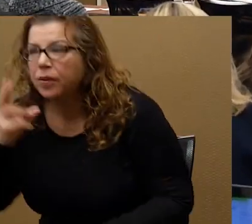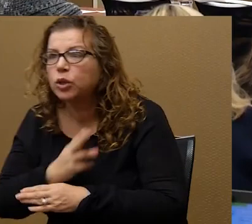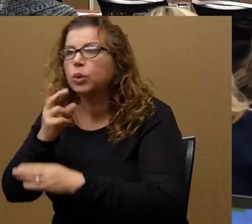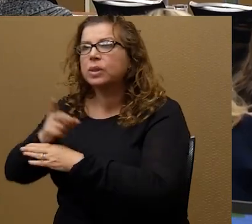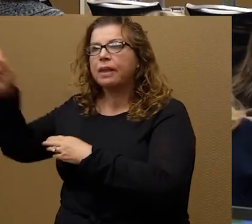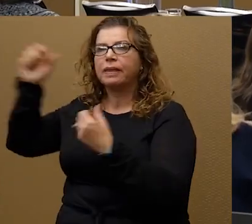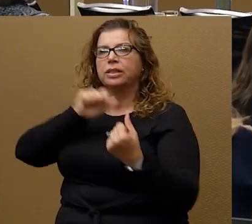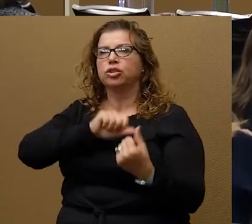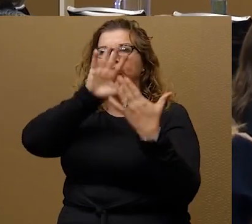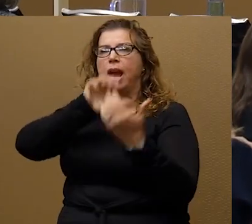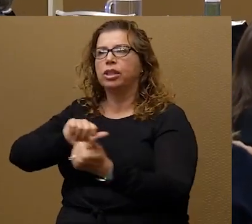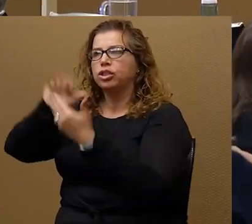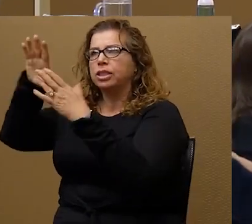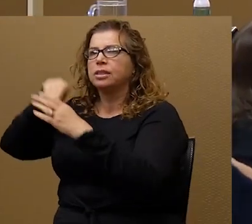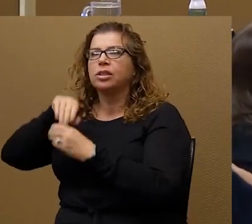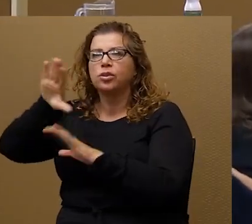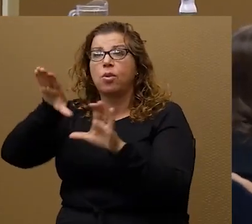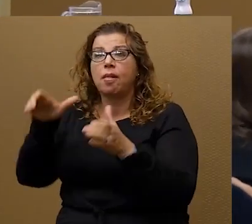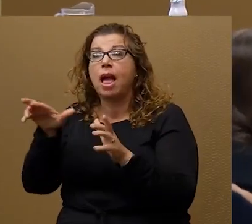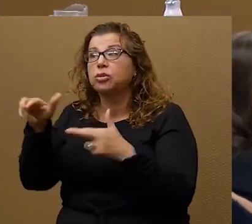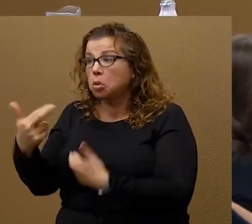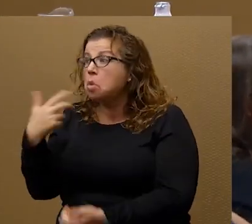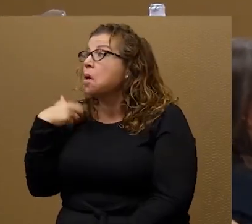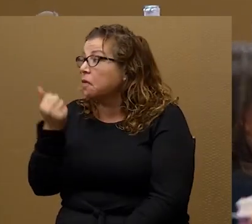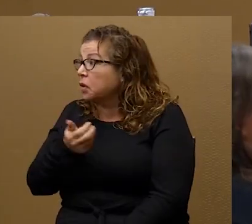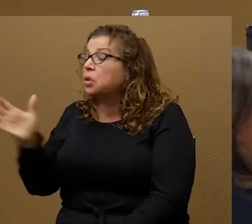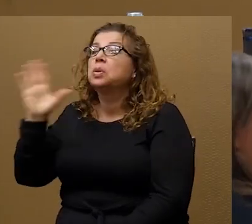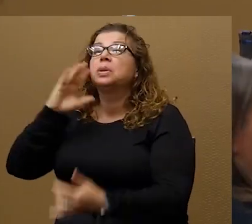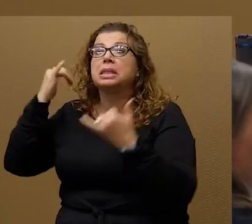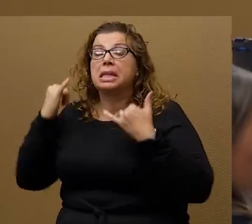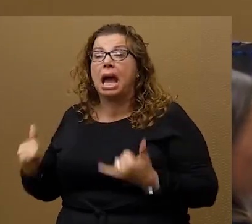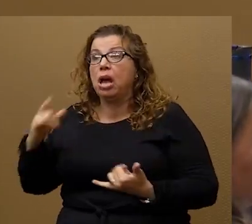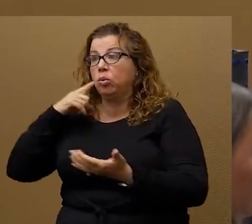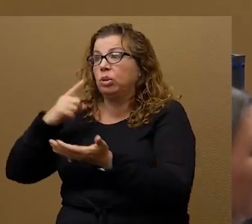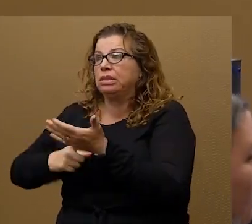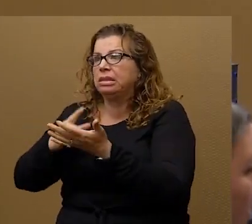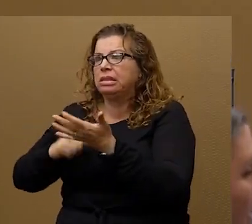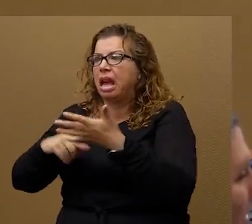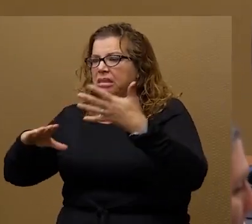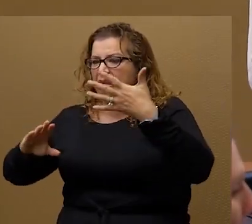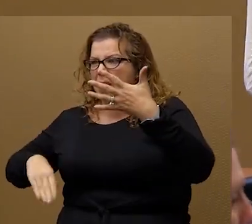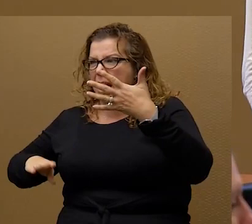now? A few of you. All right, we're going to talk about the